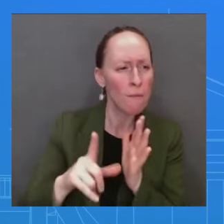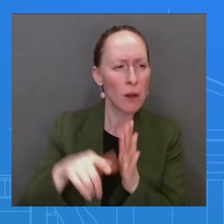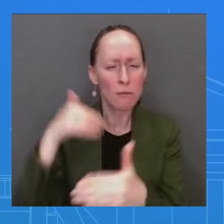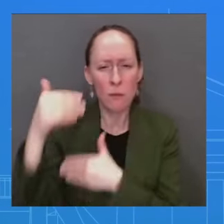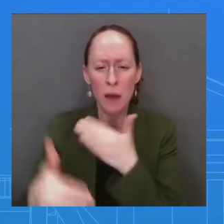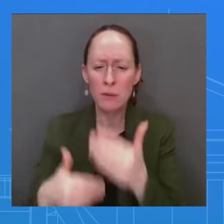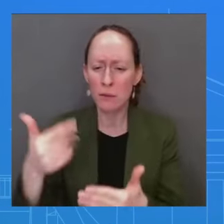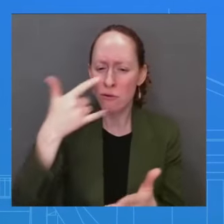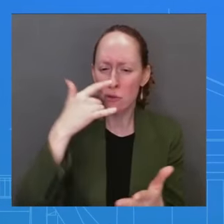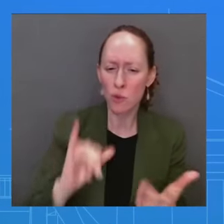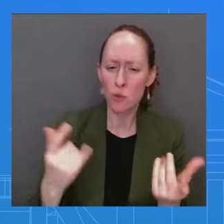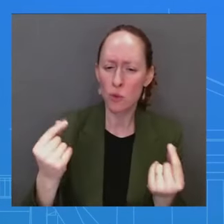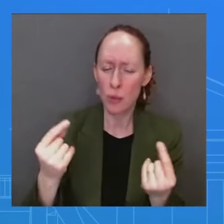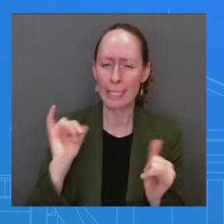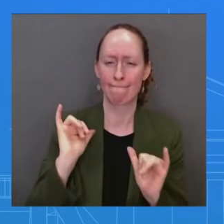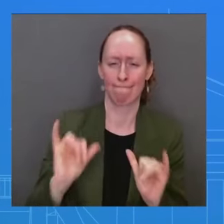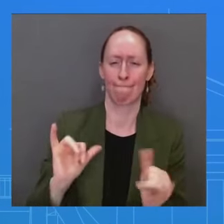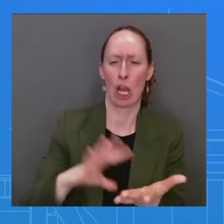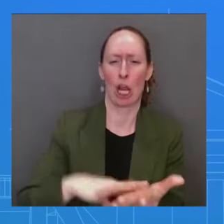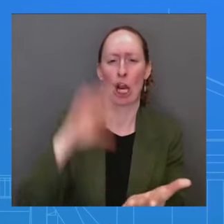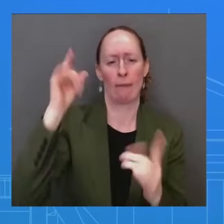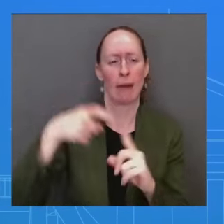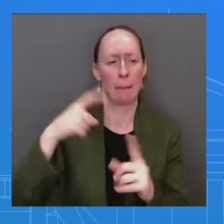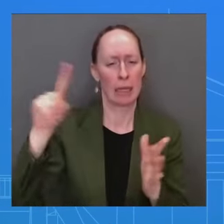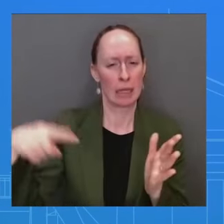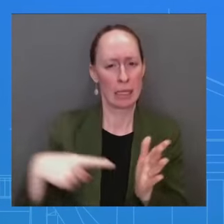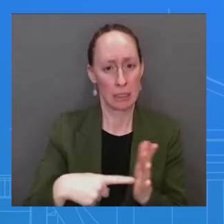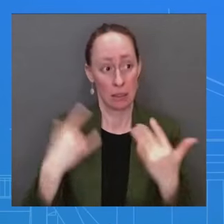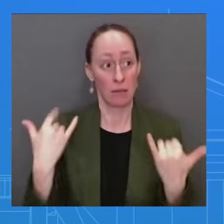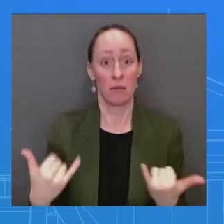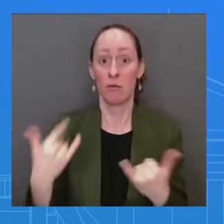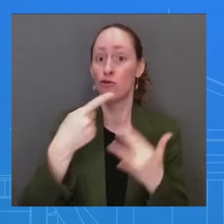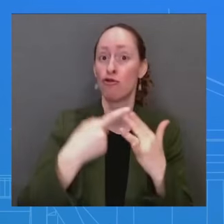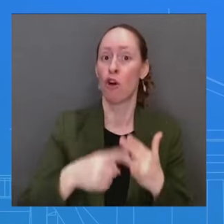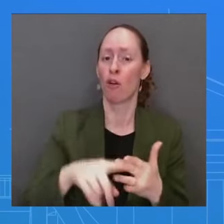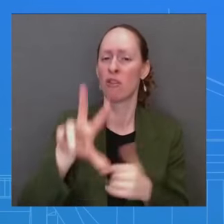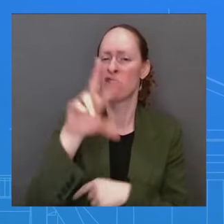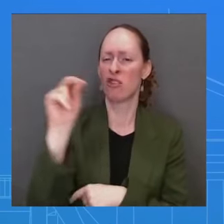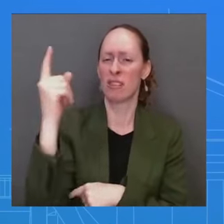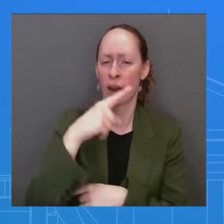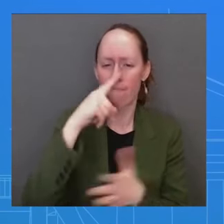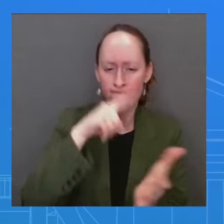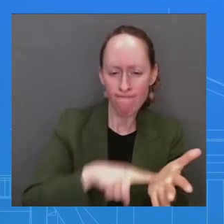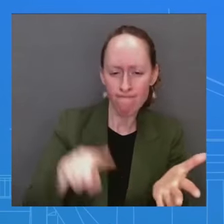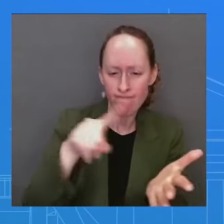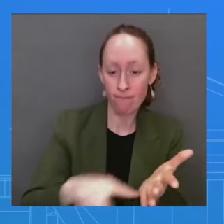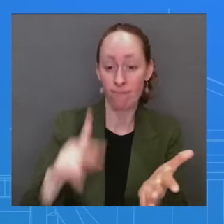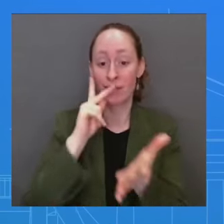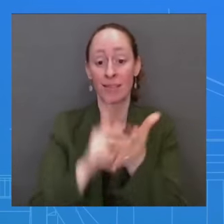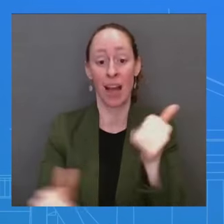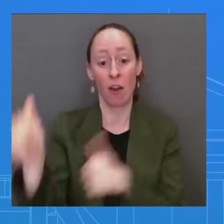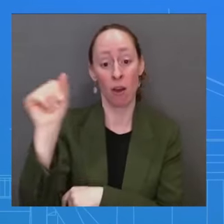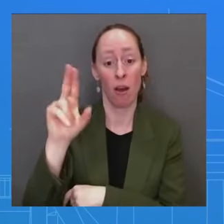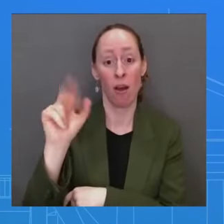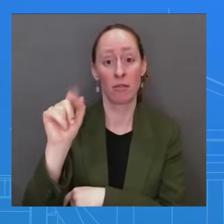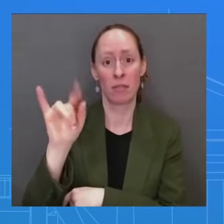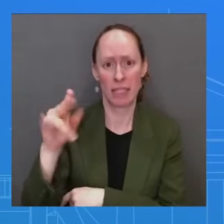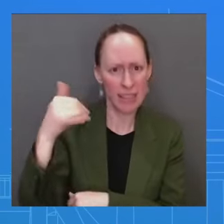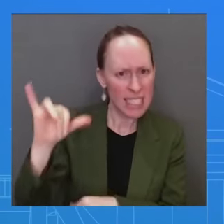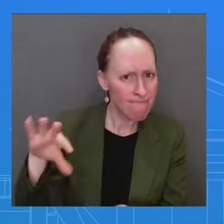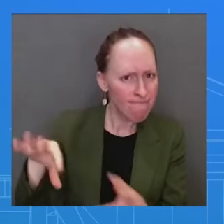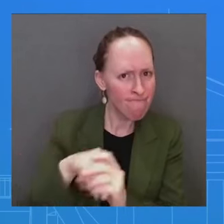30-day review process, but obviously Secretary Austin has been very much involved and engaged, certainly this